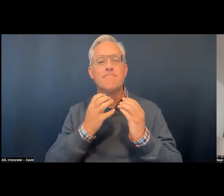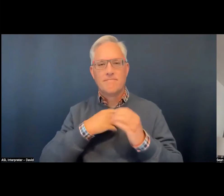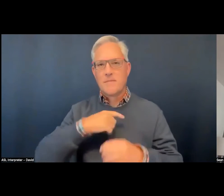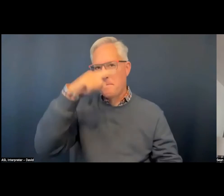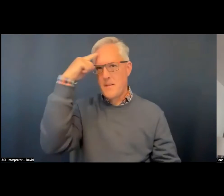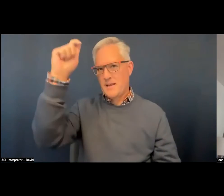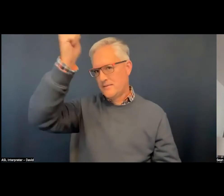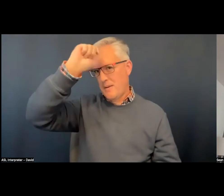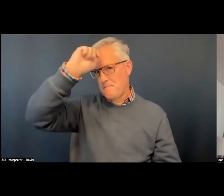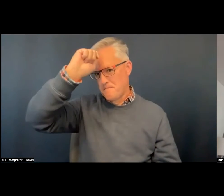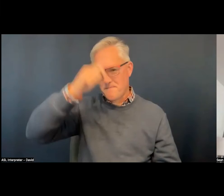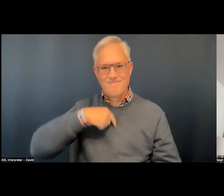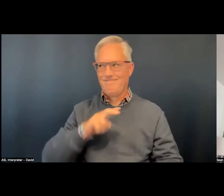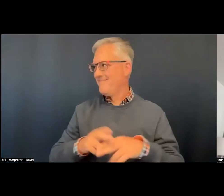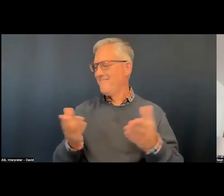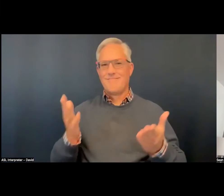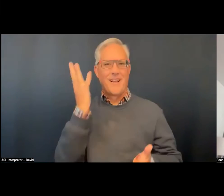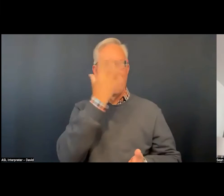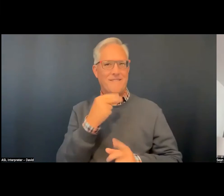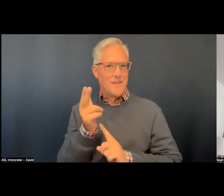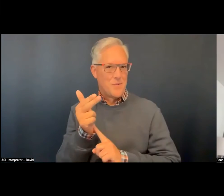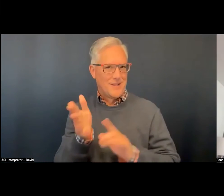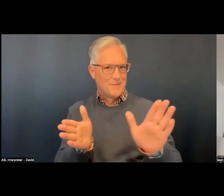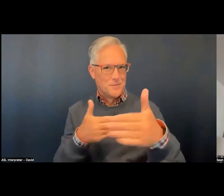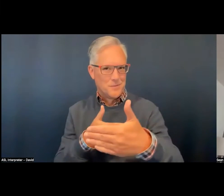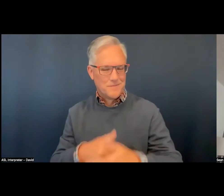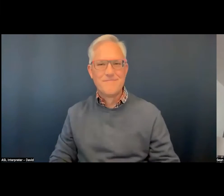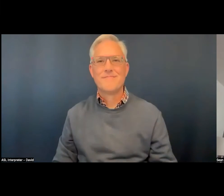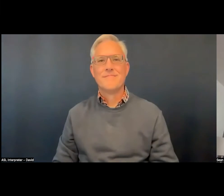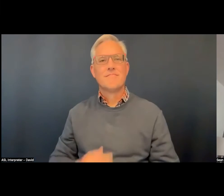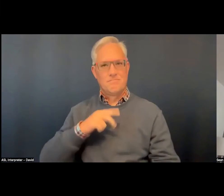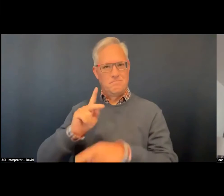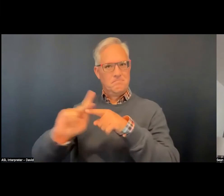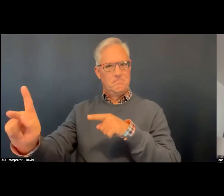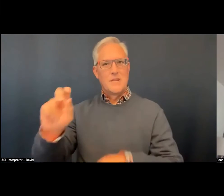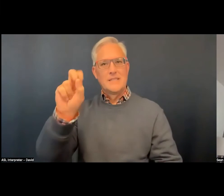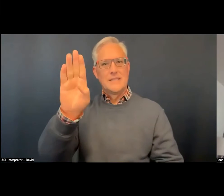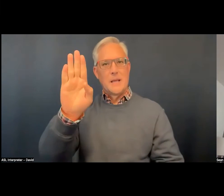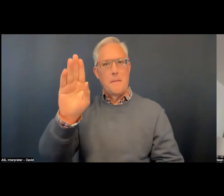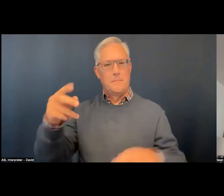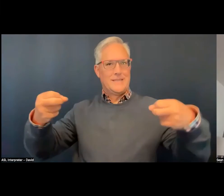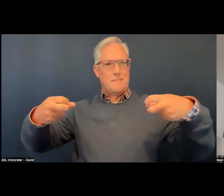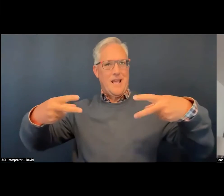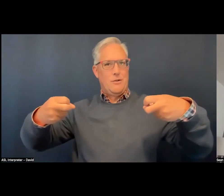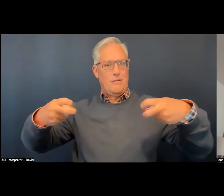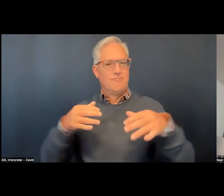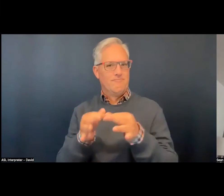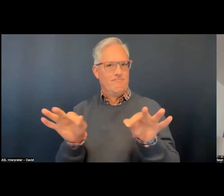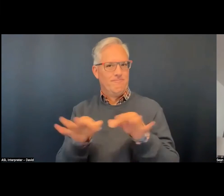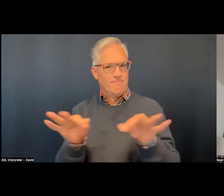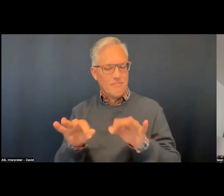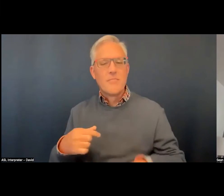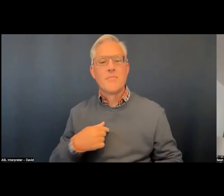in a lovely hotel room. So I'm a professional subtitler and as Matchbox Cine Club, an independent